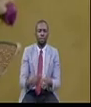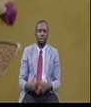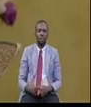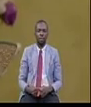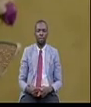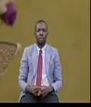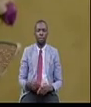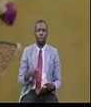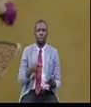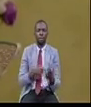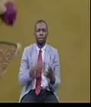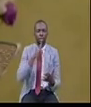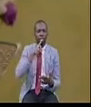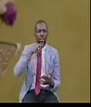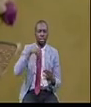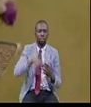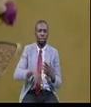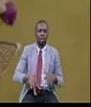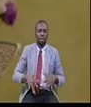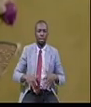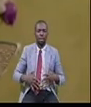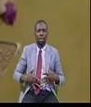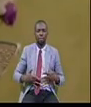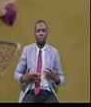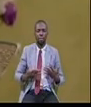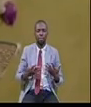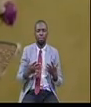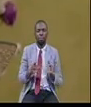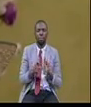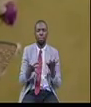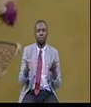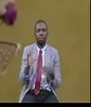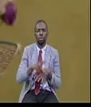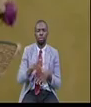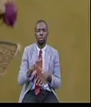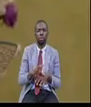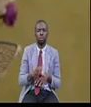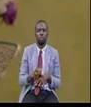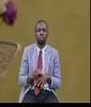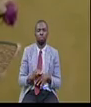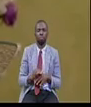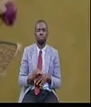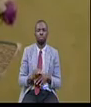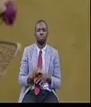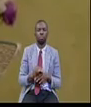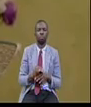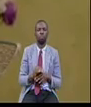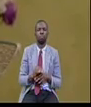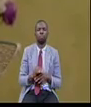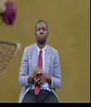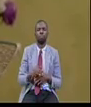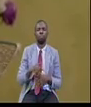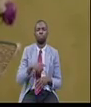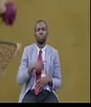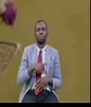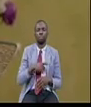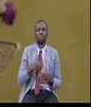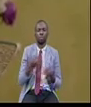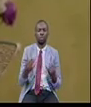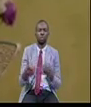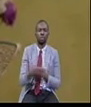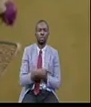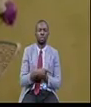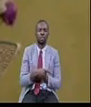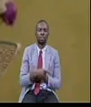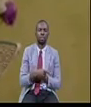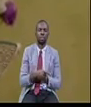This is Deeper Life Bible Church Headquarters, Gbagada, Lagos. Today's service brings together the